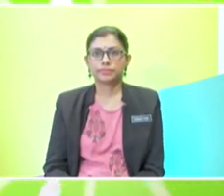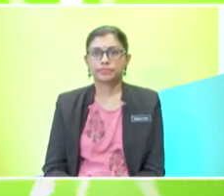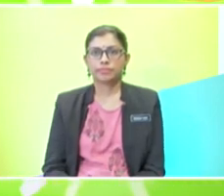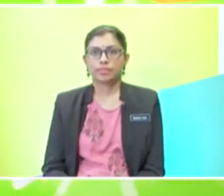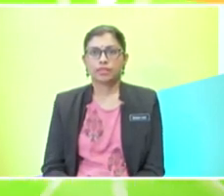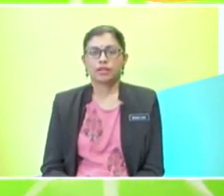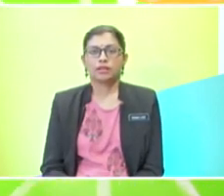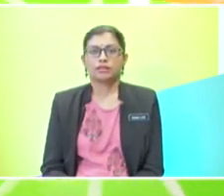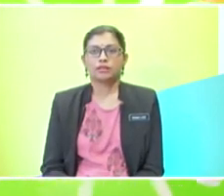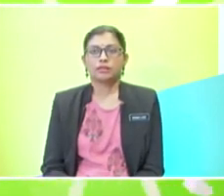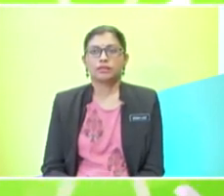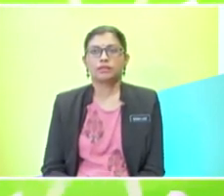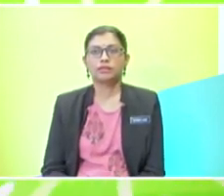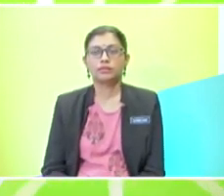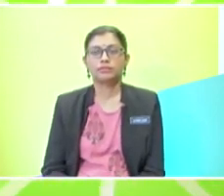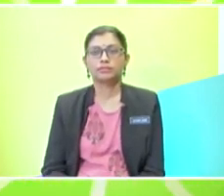Okay.